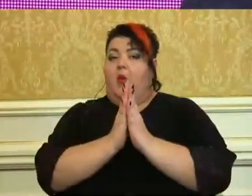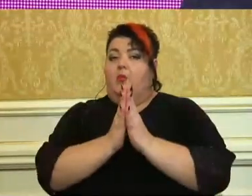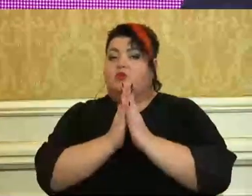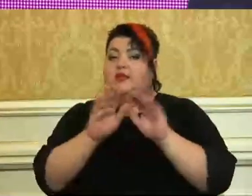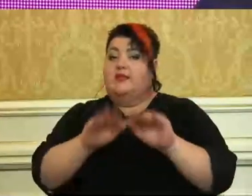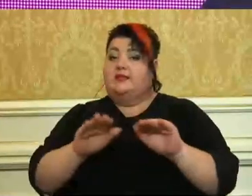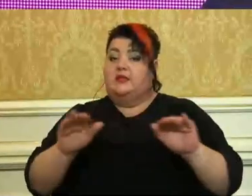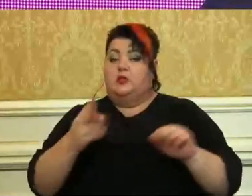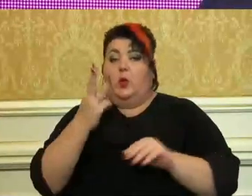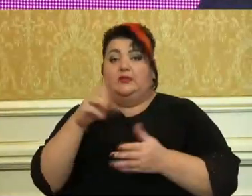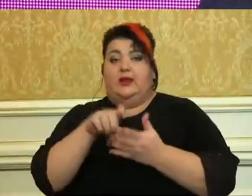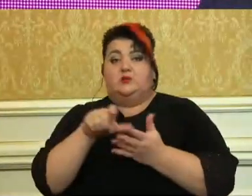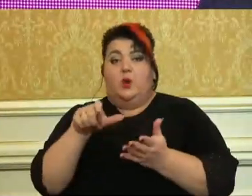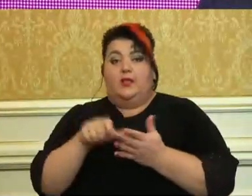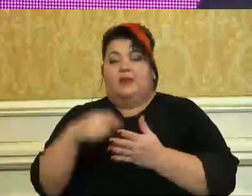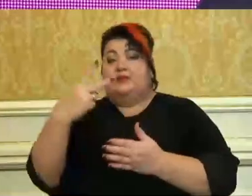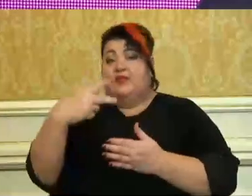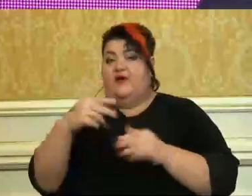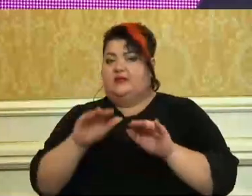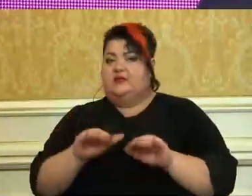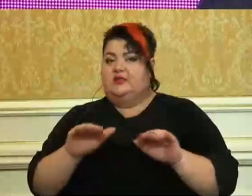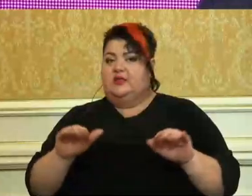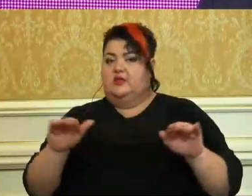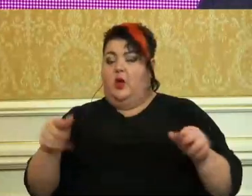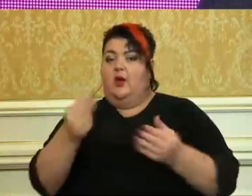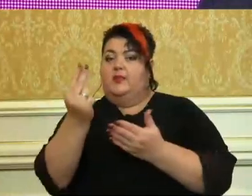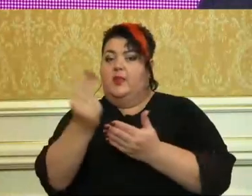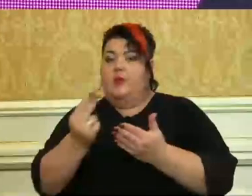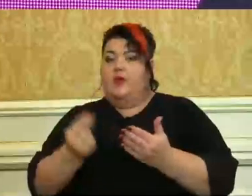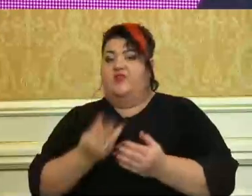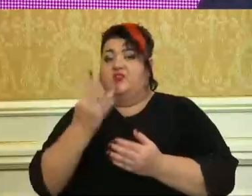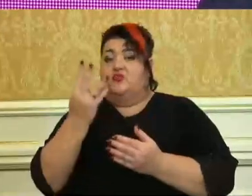So, well, and we asked the kids of the third